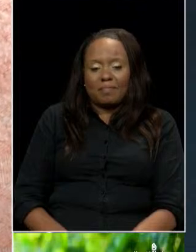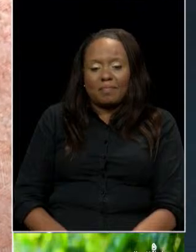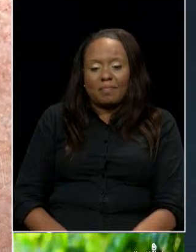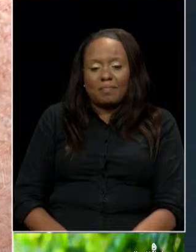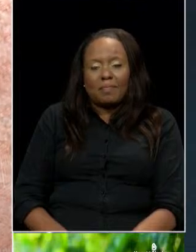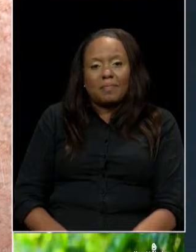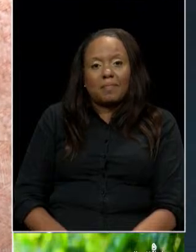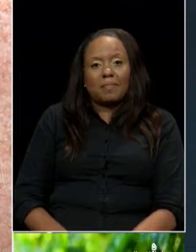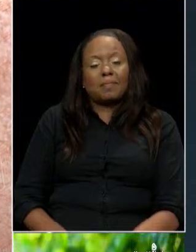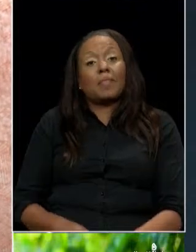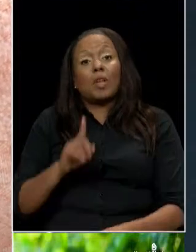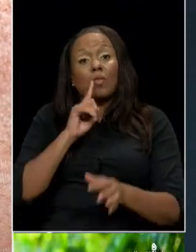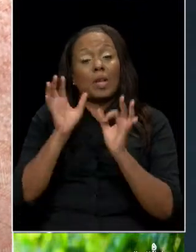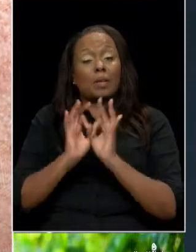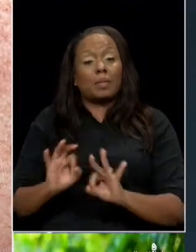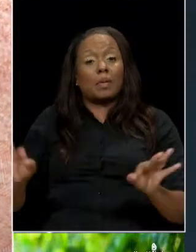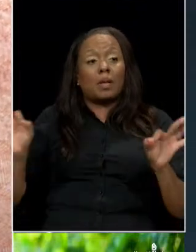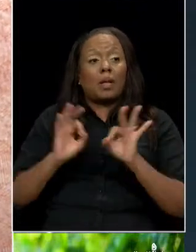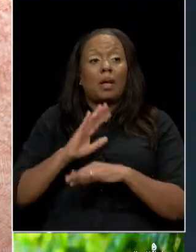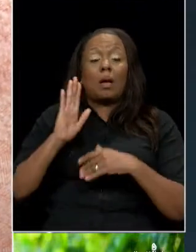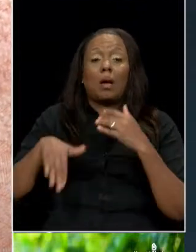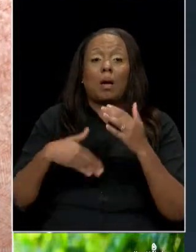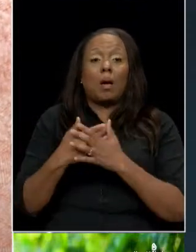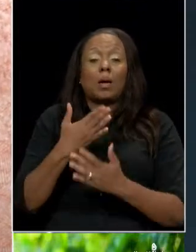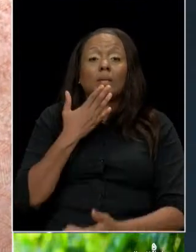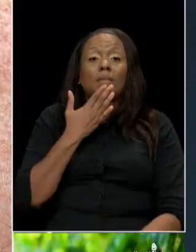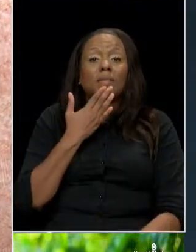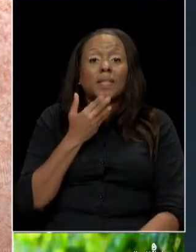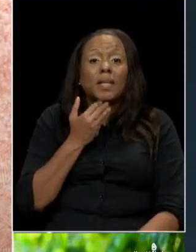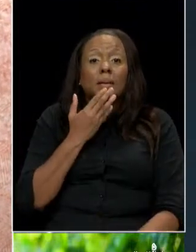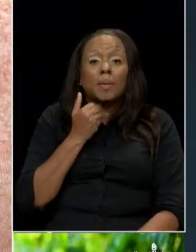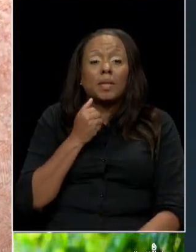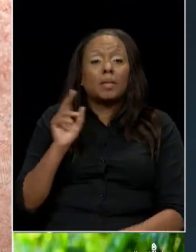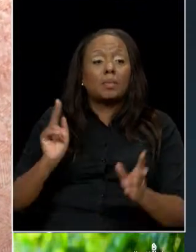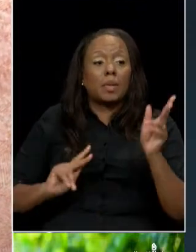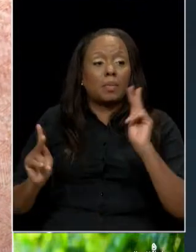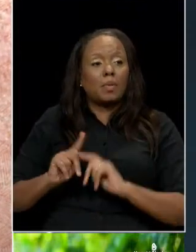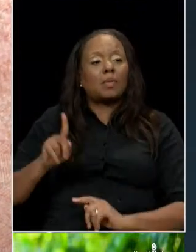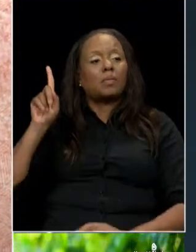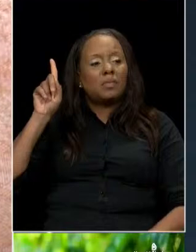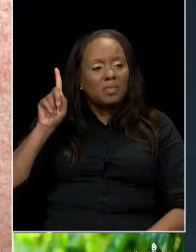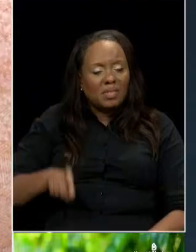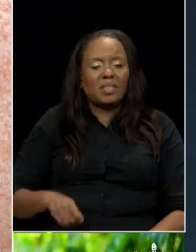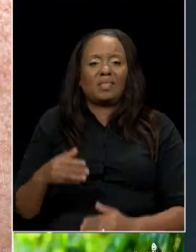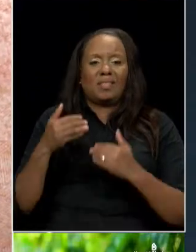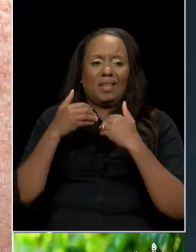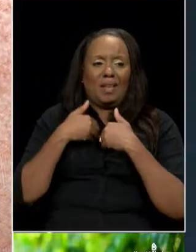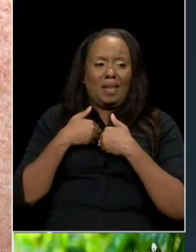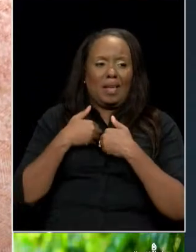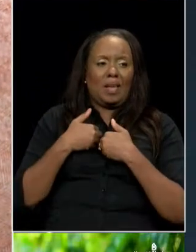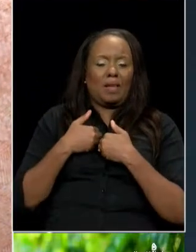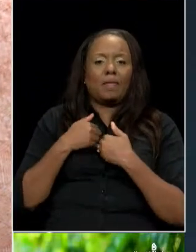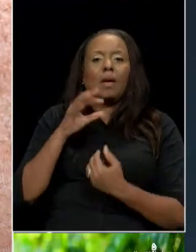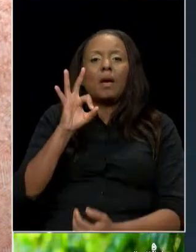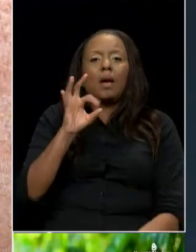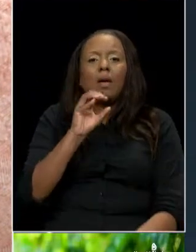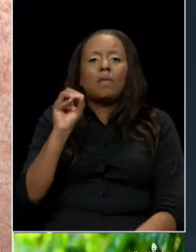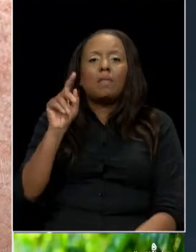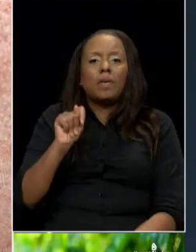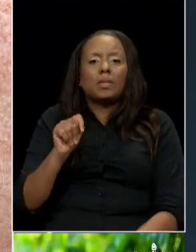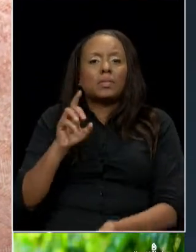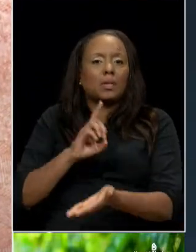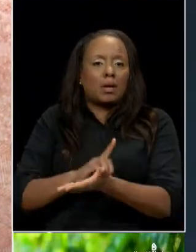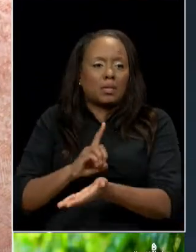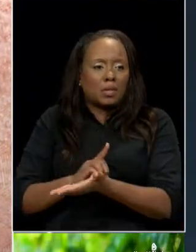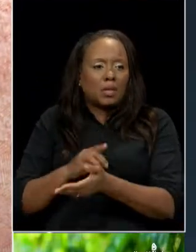diabetic should have a podiatrist and should have a relationship with a podiatrist. So every diabetic. And that